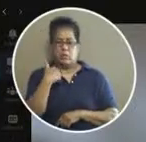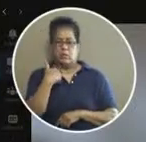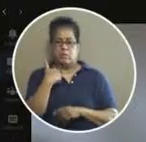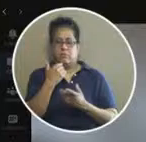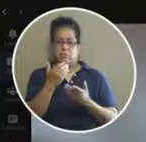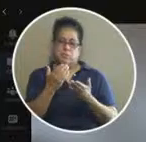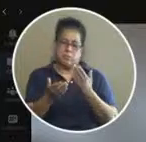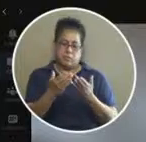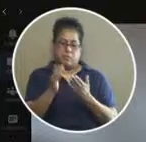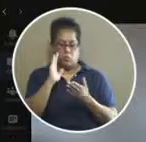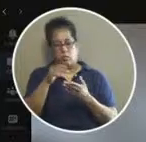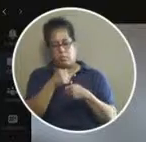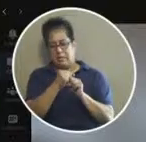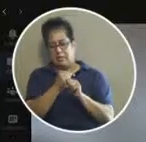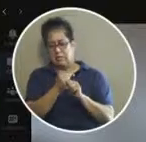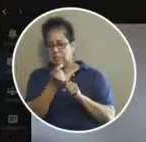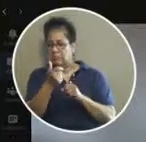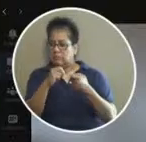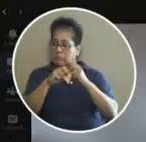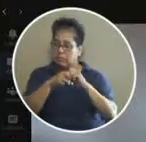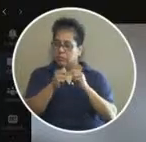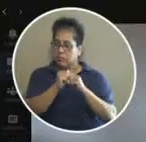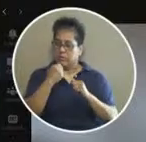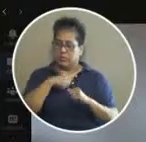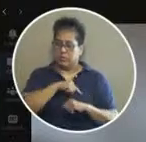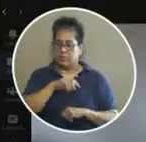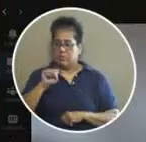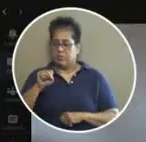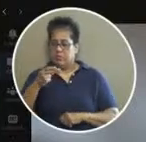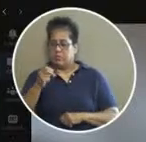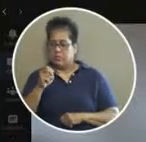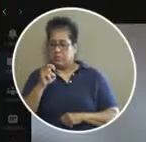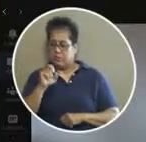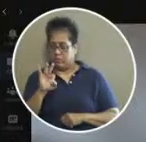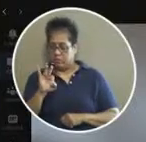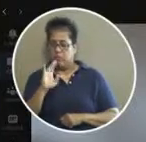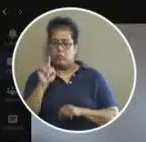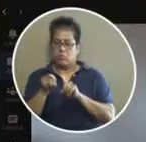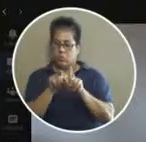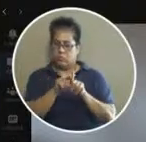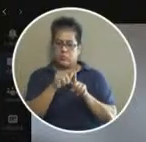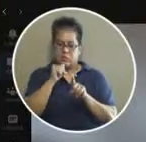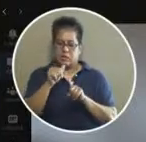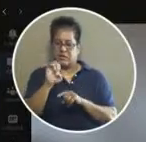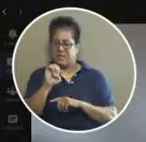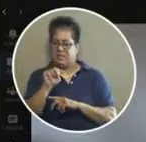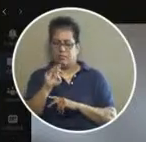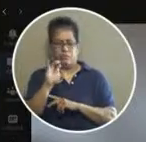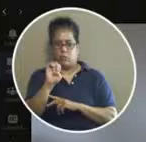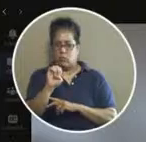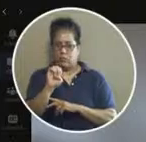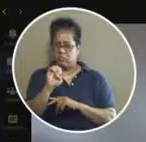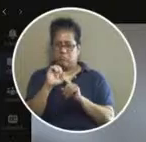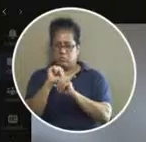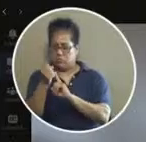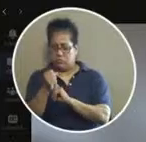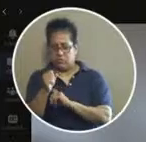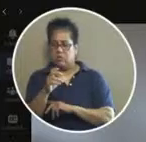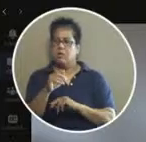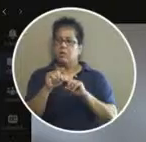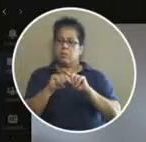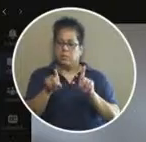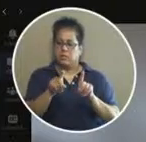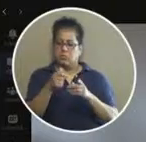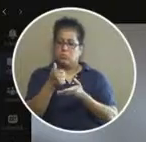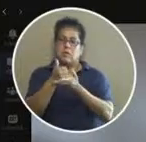might create issues for us. The sheriff and so forth will be there, not an enforcement situation, but